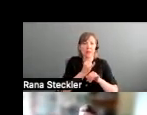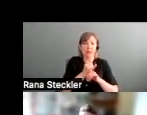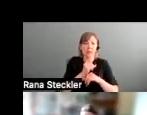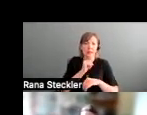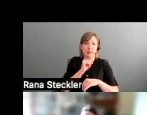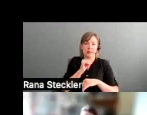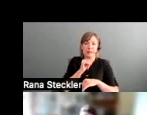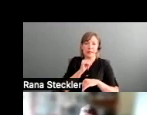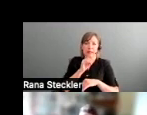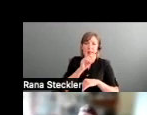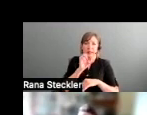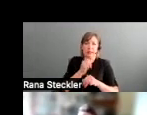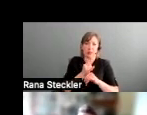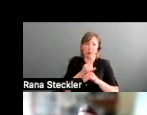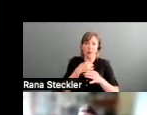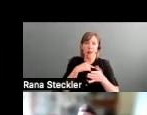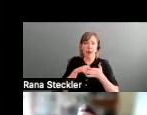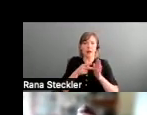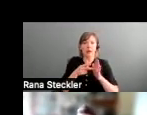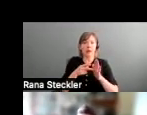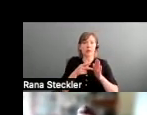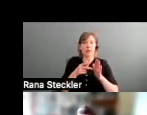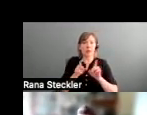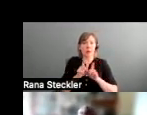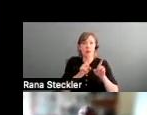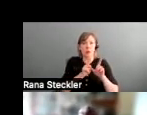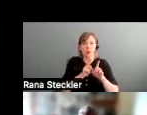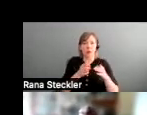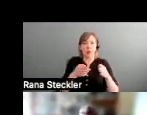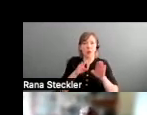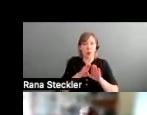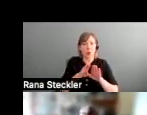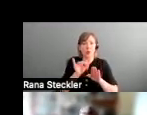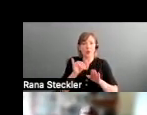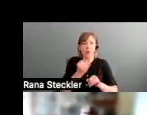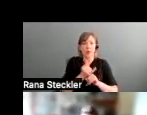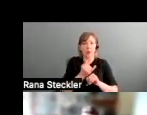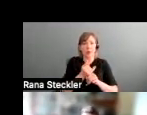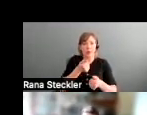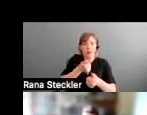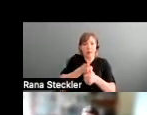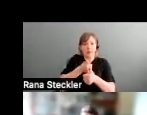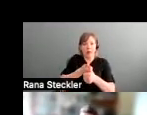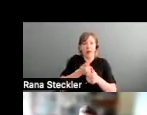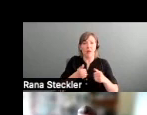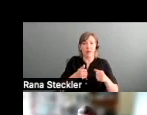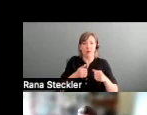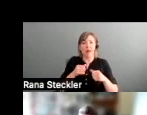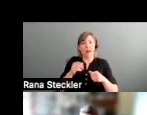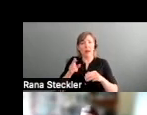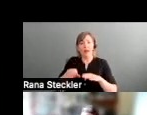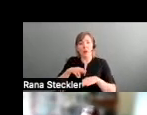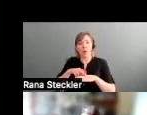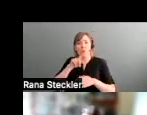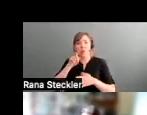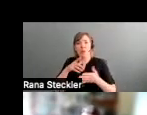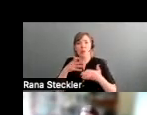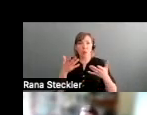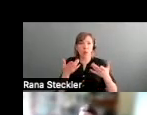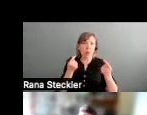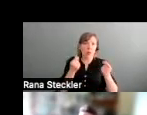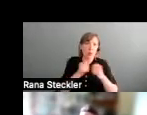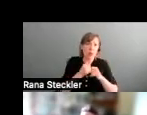deinstitutionalization. But I also mean the closure of these institutions themselves. And then, of course, the question is, okay, what do we do with